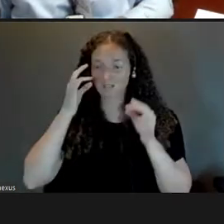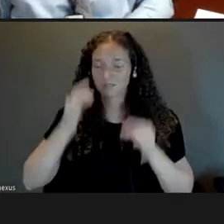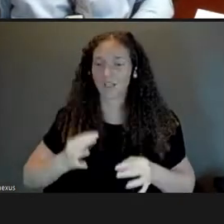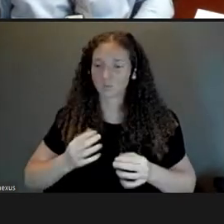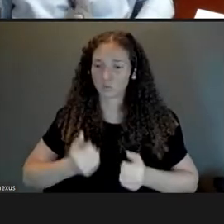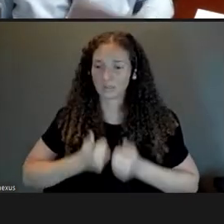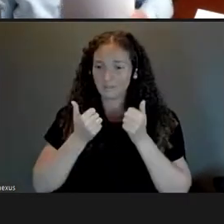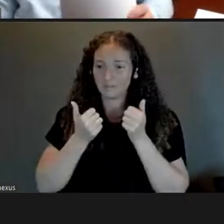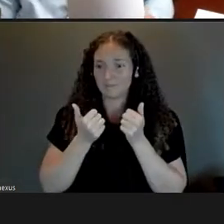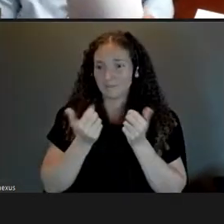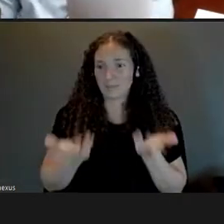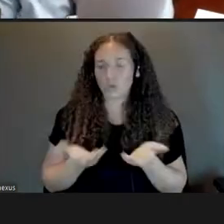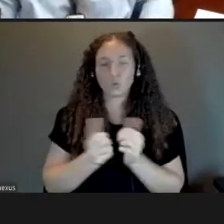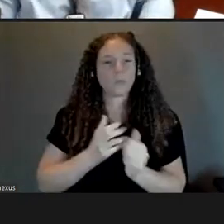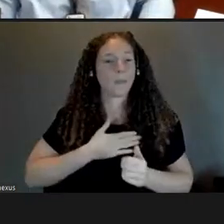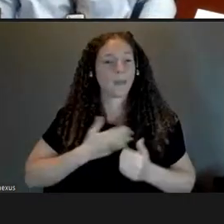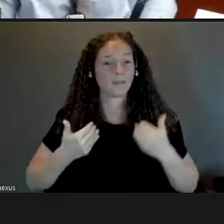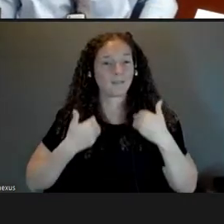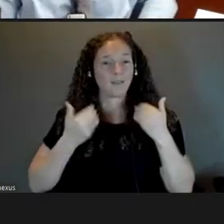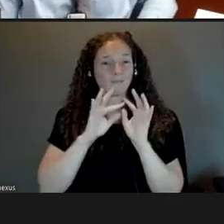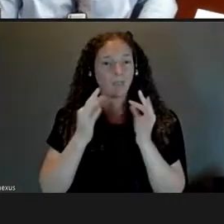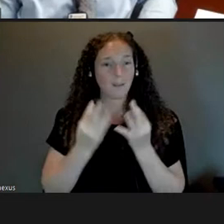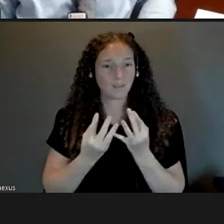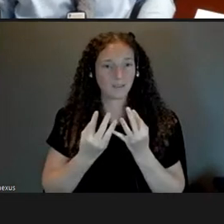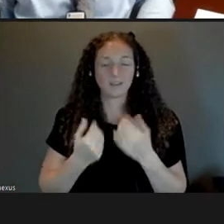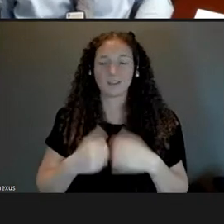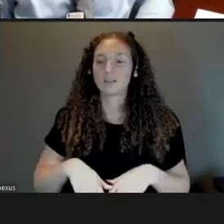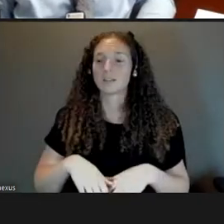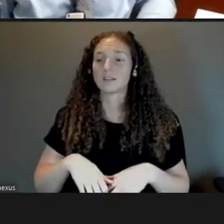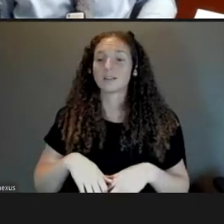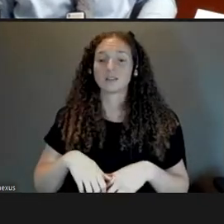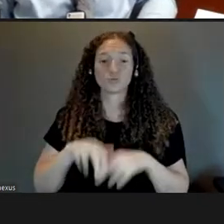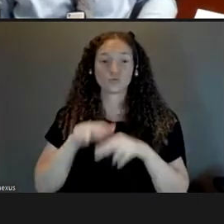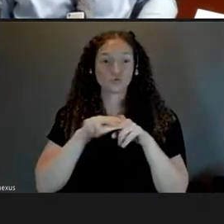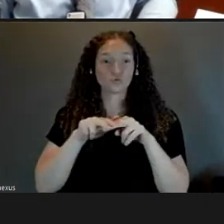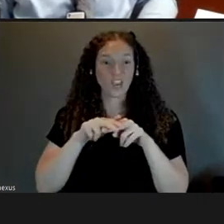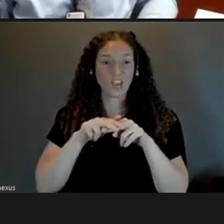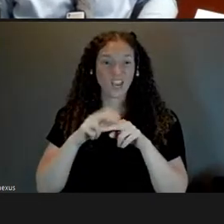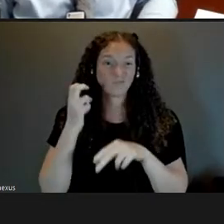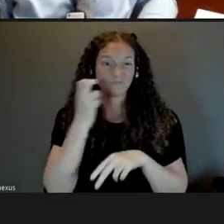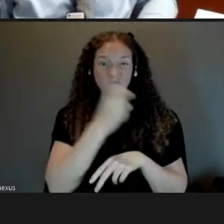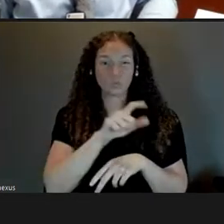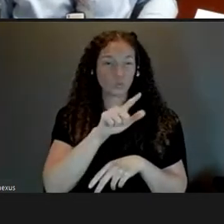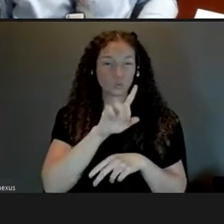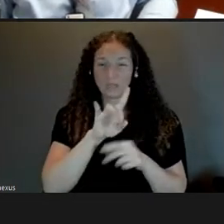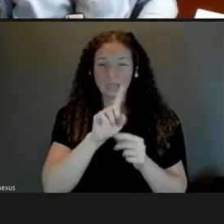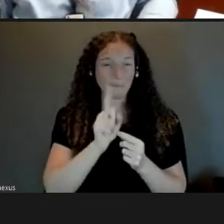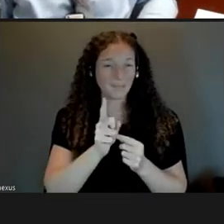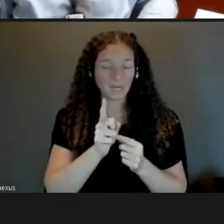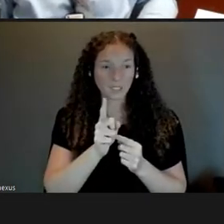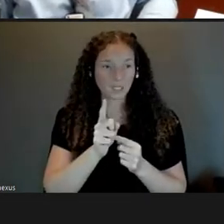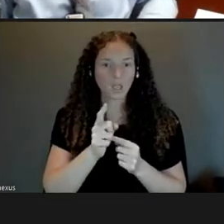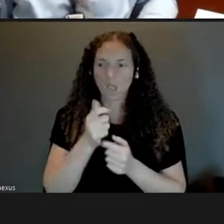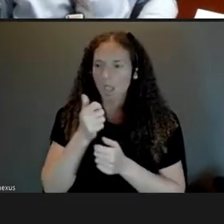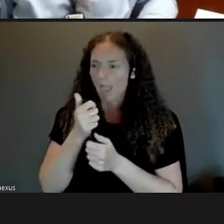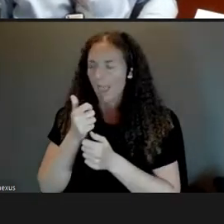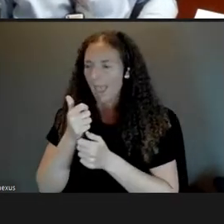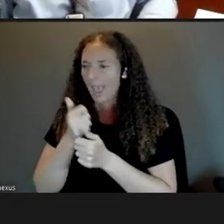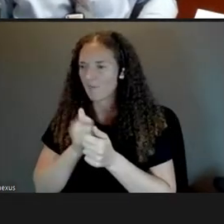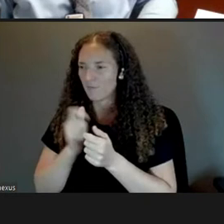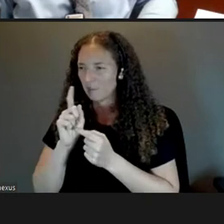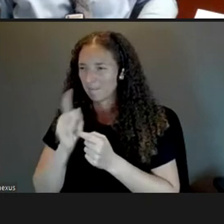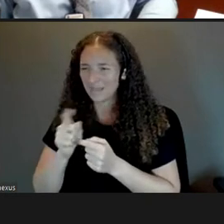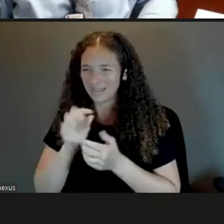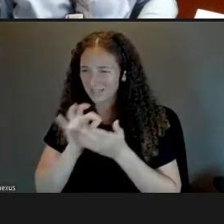It is unacceptable to put this stress from a 28-minute train ride, when every minute counts, to then expand that to over